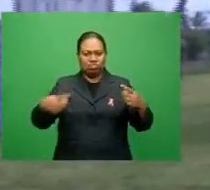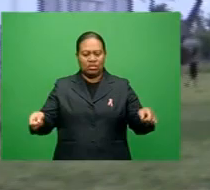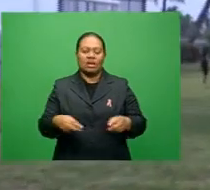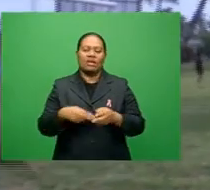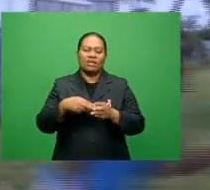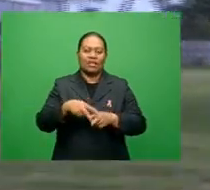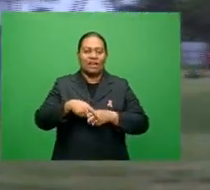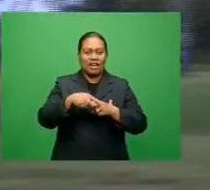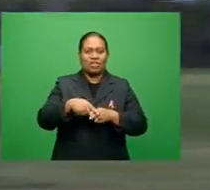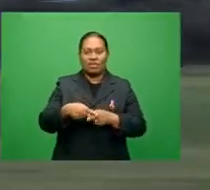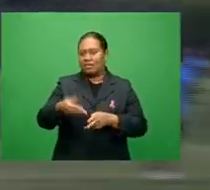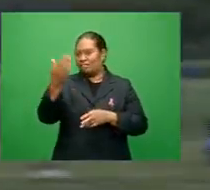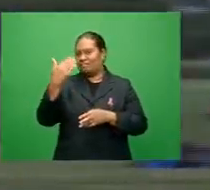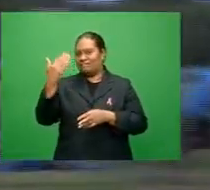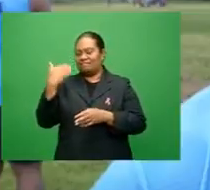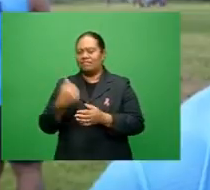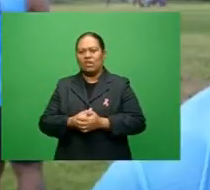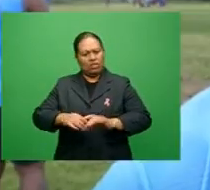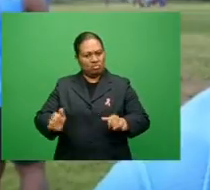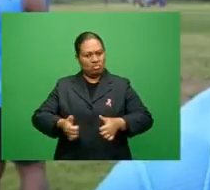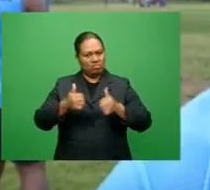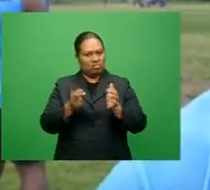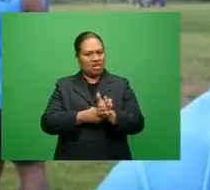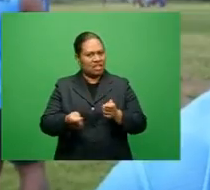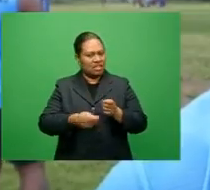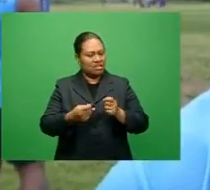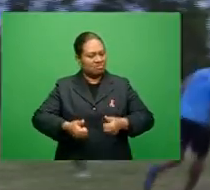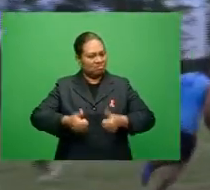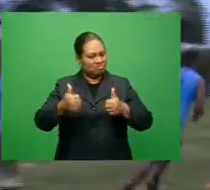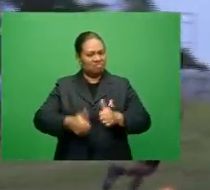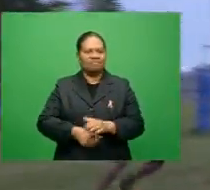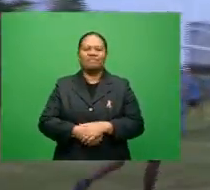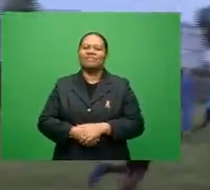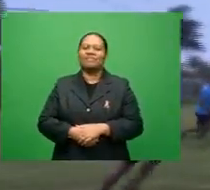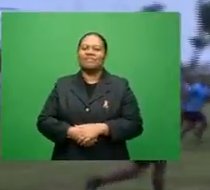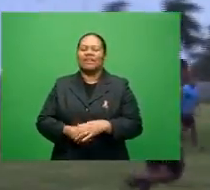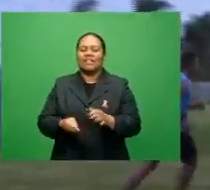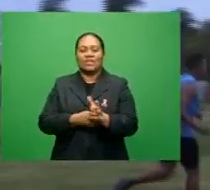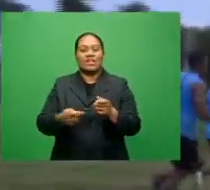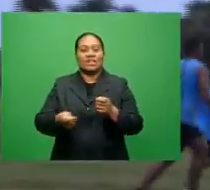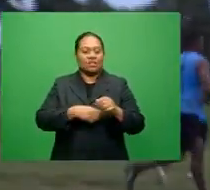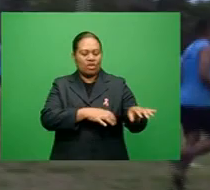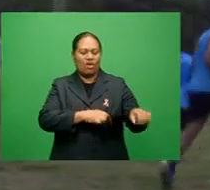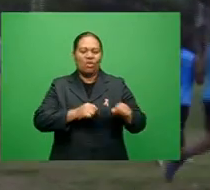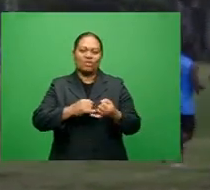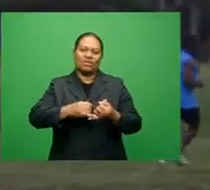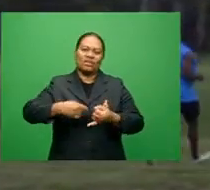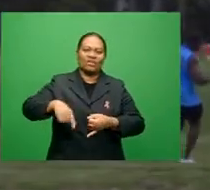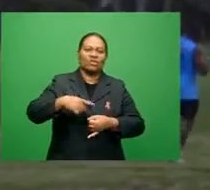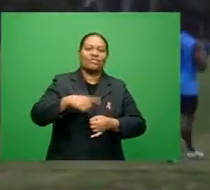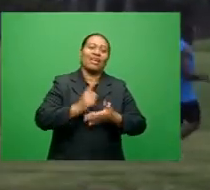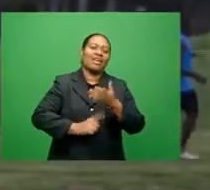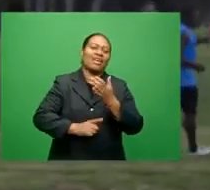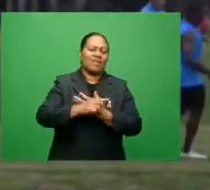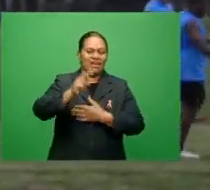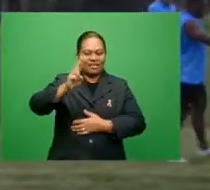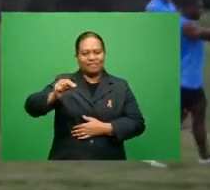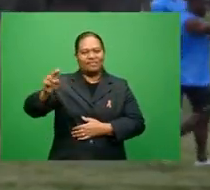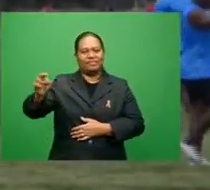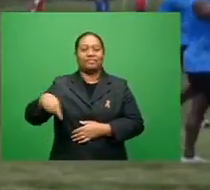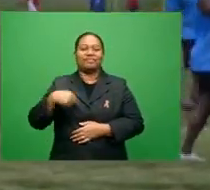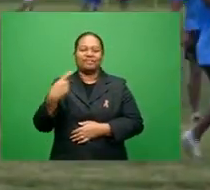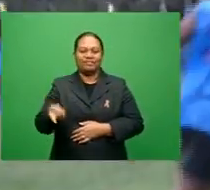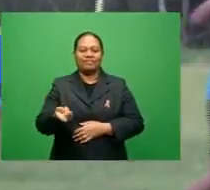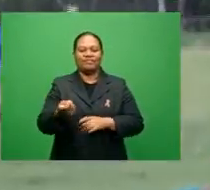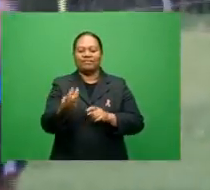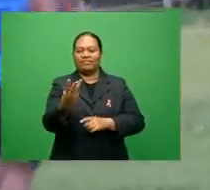good on the set piece, and we're working on that this week. Naitasiri will host Suva at Roche Park in Namosi